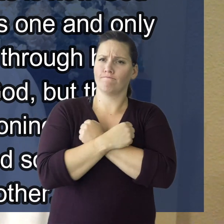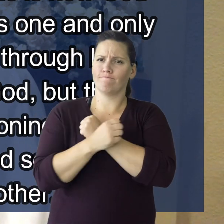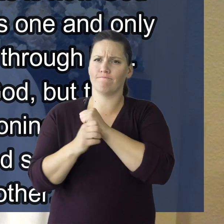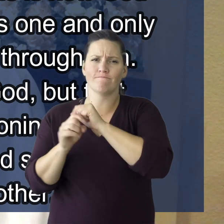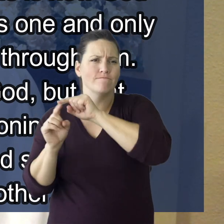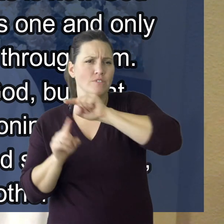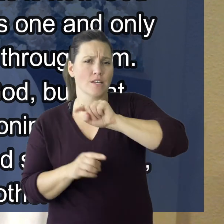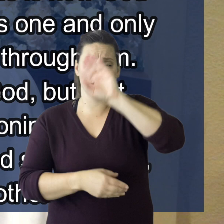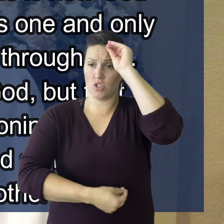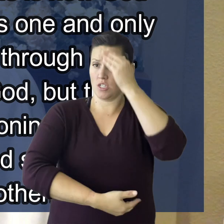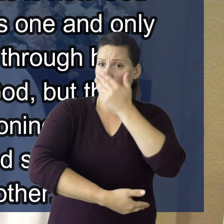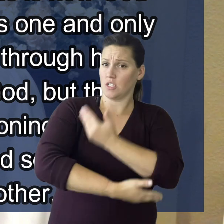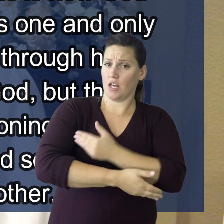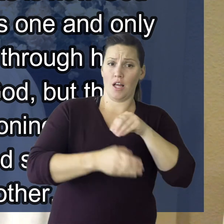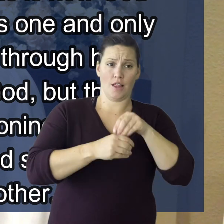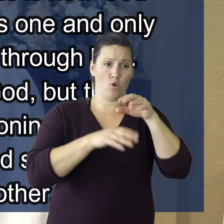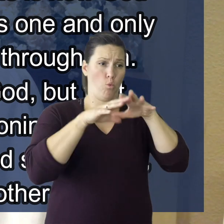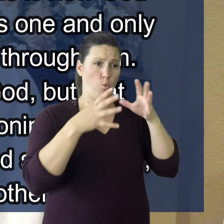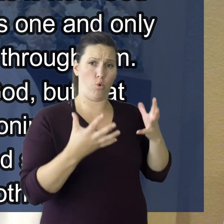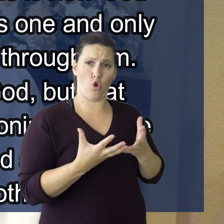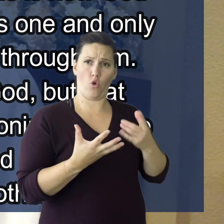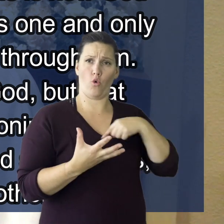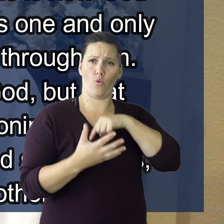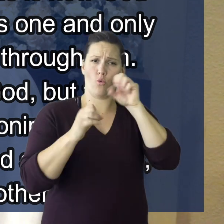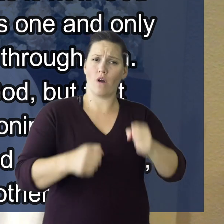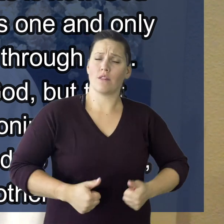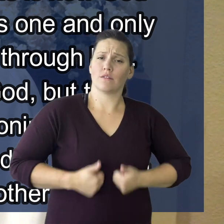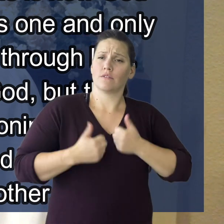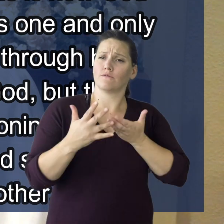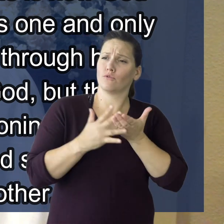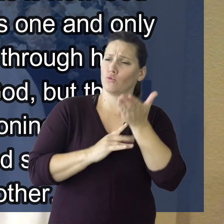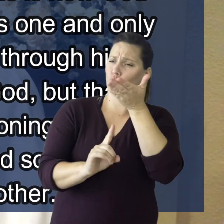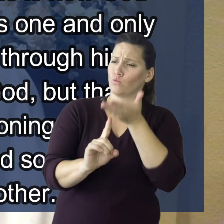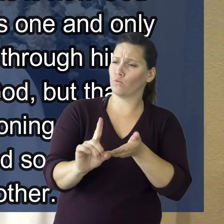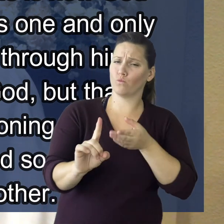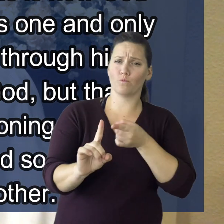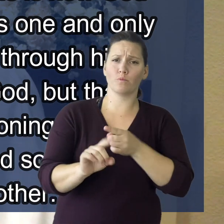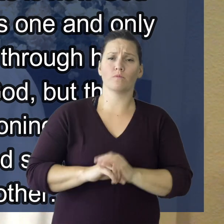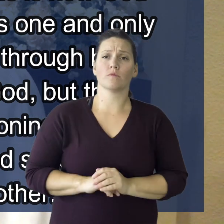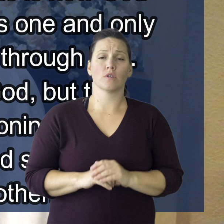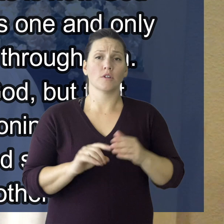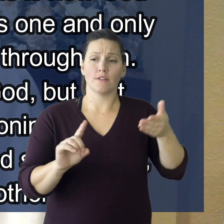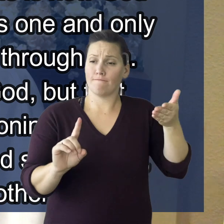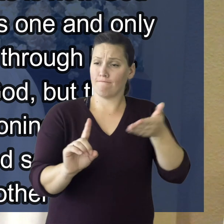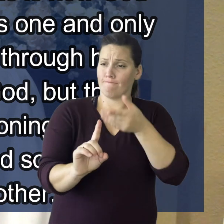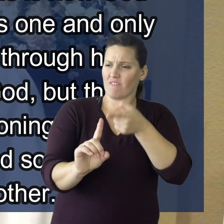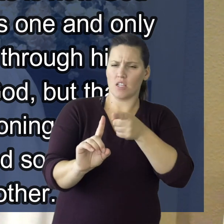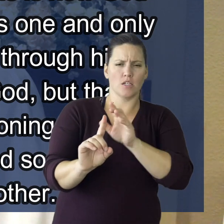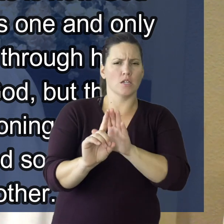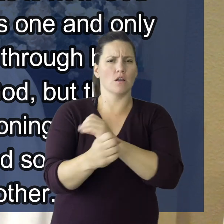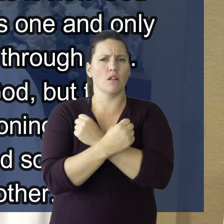He sent his one and only Son into the world that we might live through him. This is